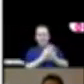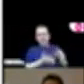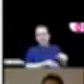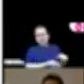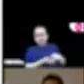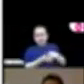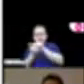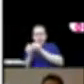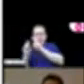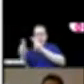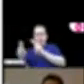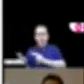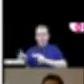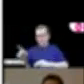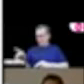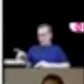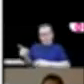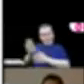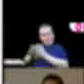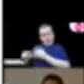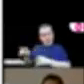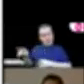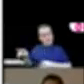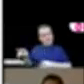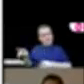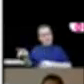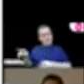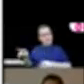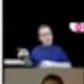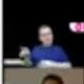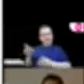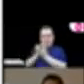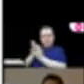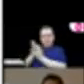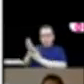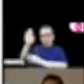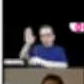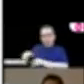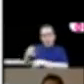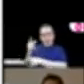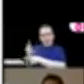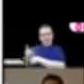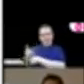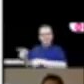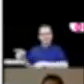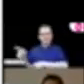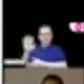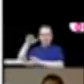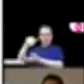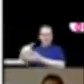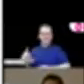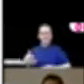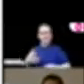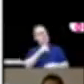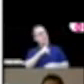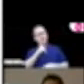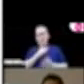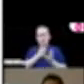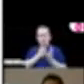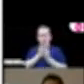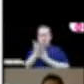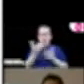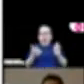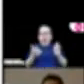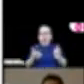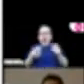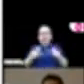be sent back to where I come from. Now you have to go through all these things. Just think about it now, the women are going through lockdown, they're